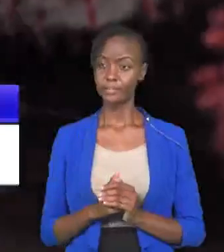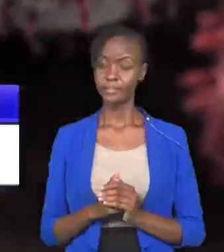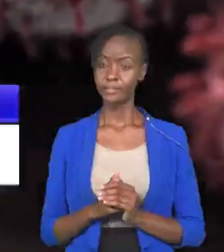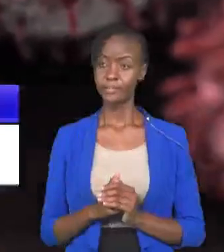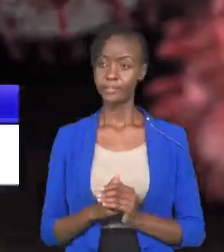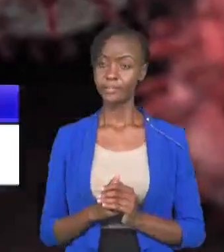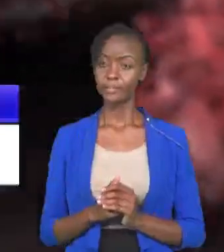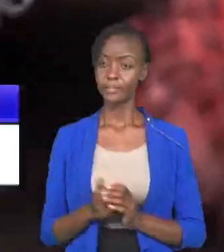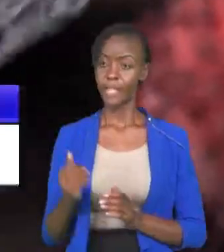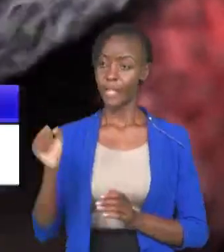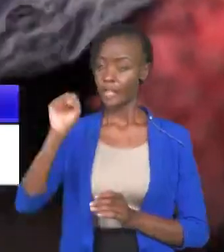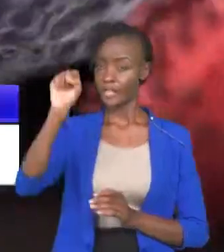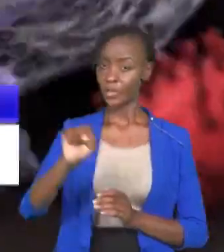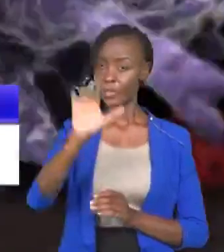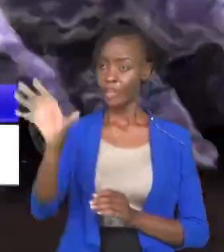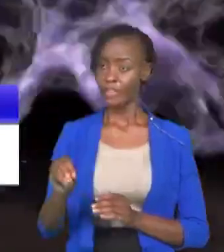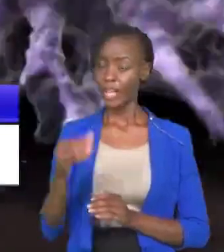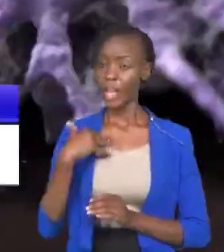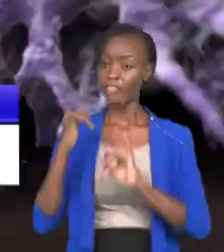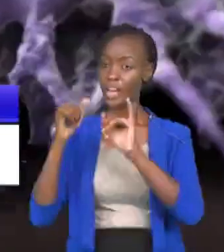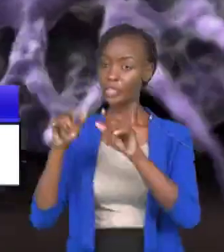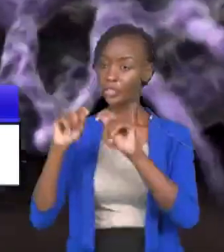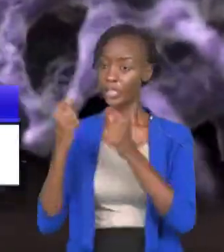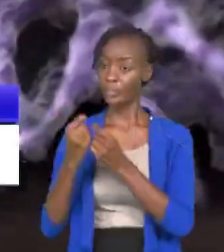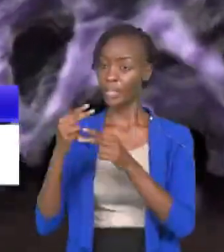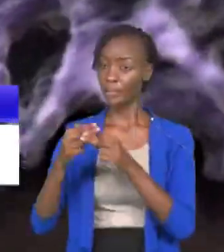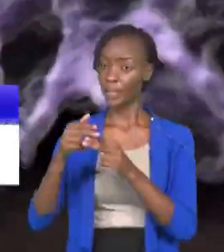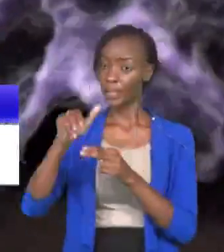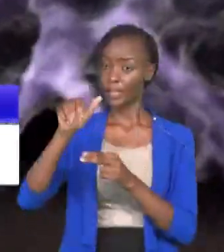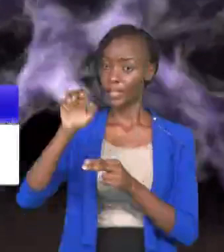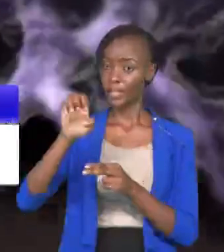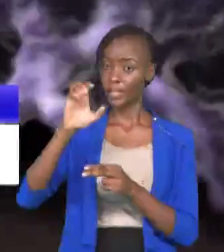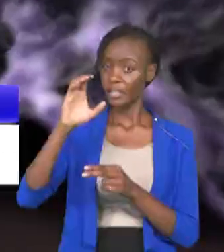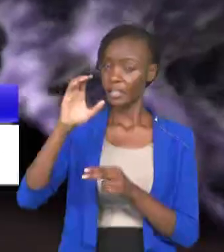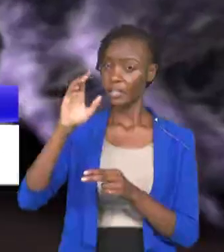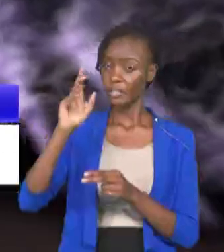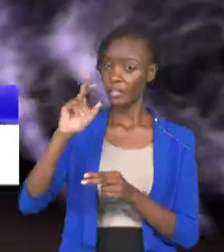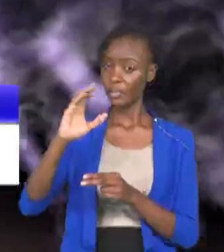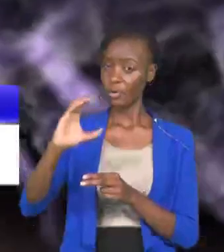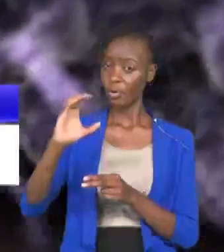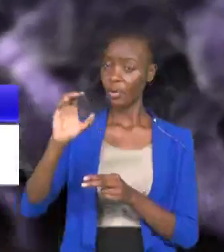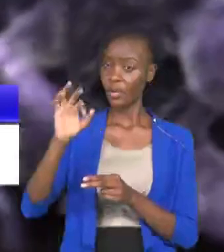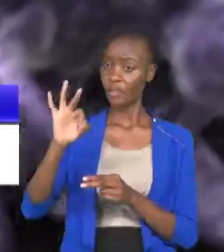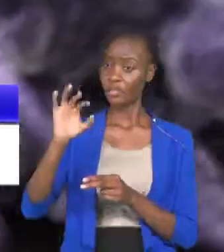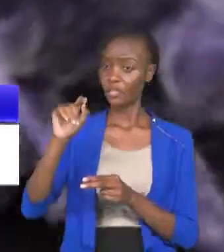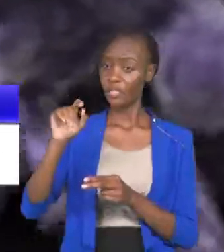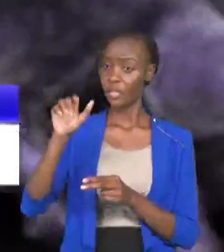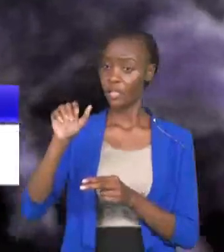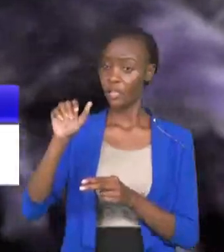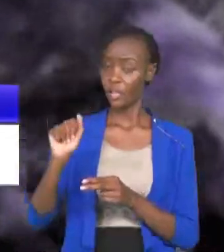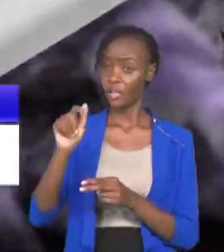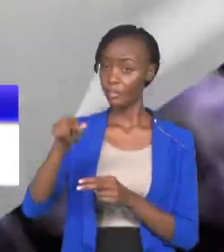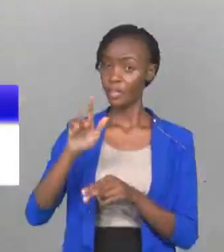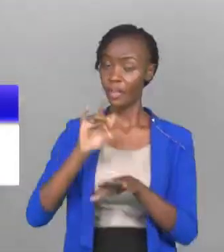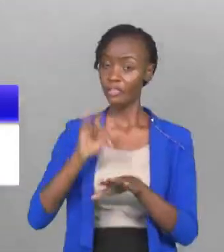In South Africa, a discovered variant named E484K is thought to help the virus evade parts of the immune system